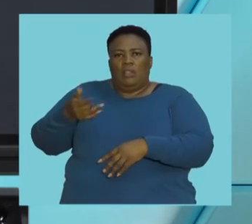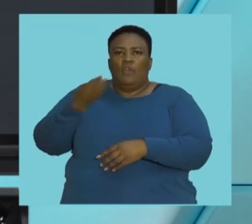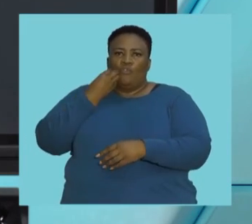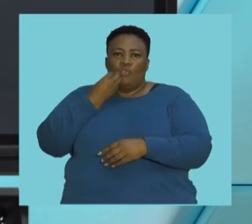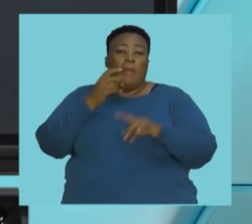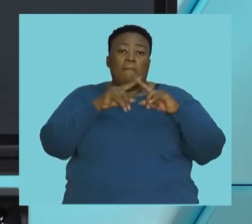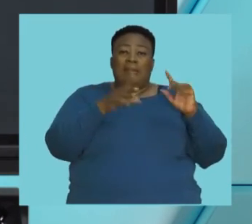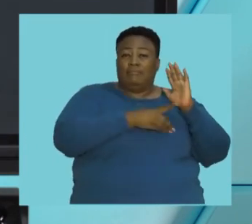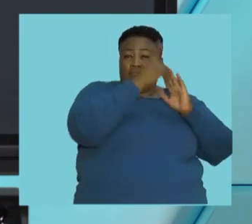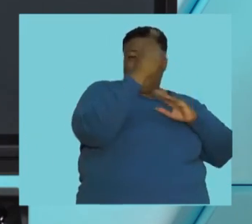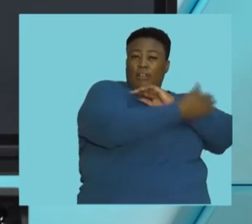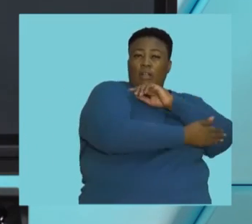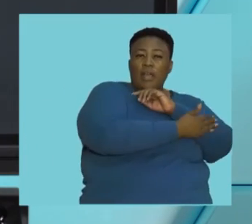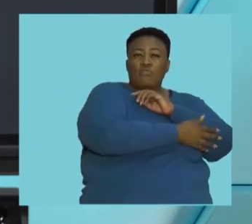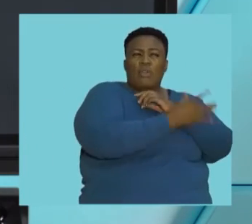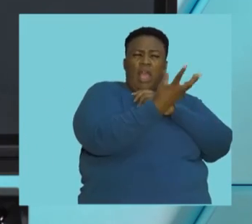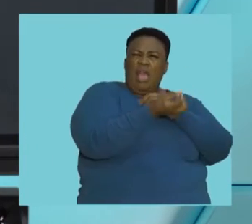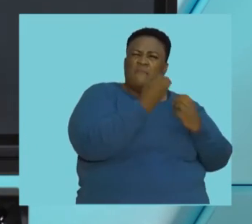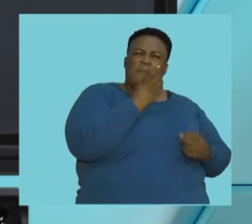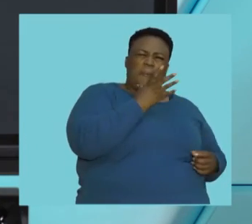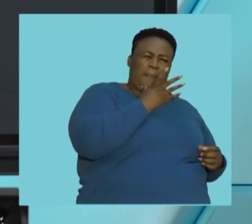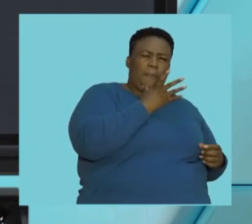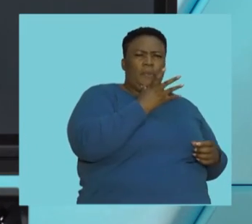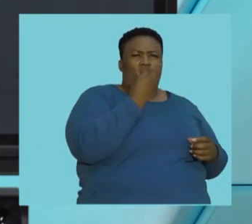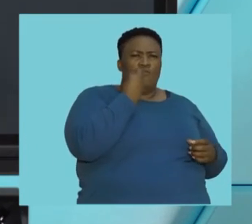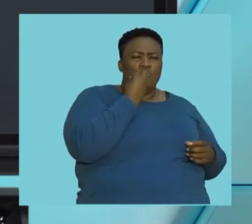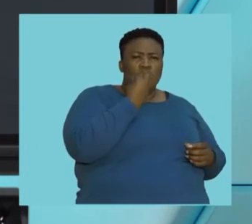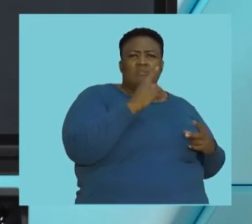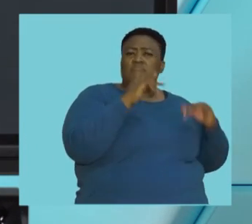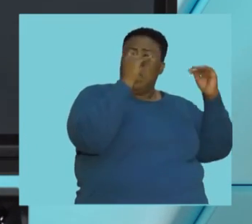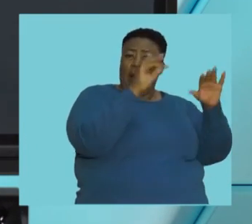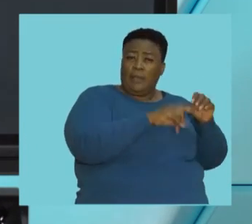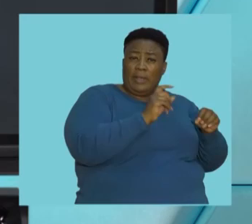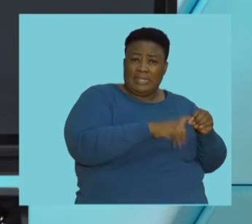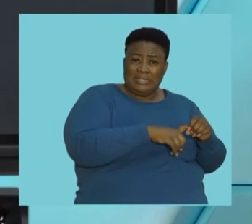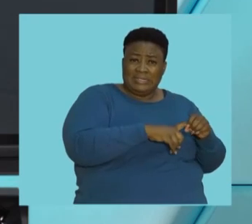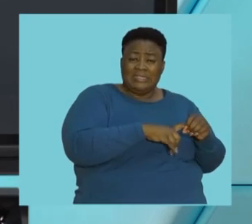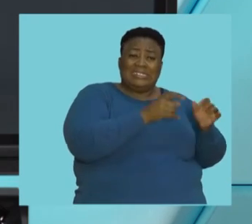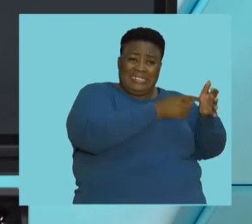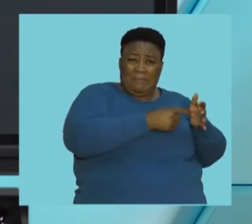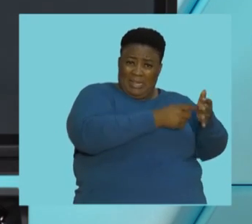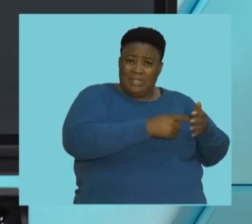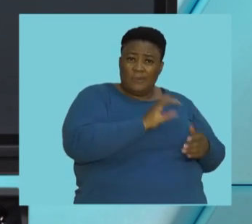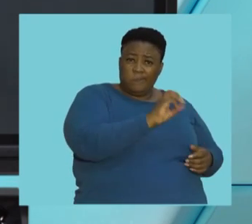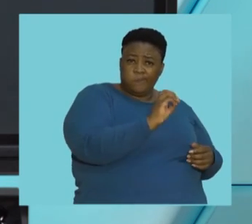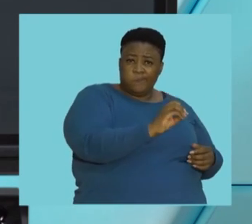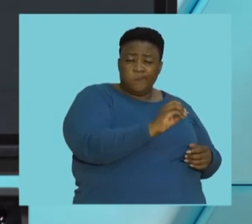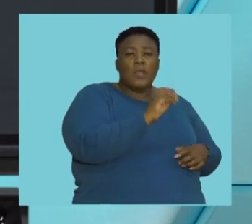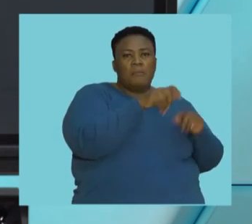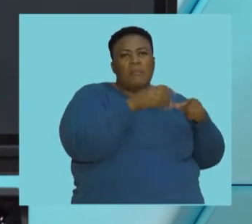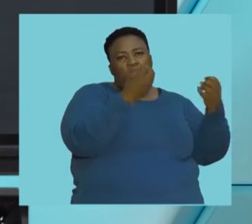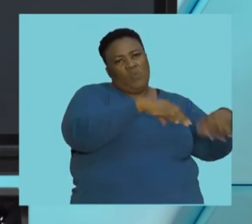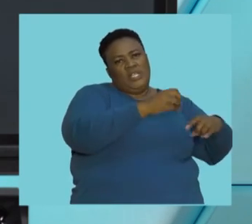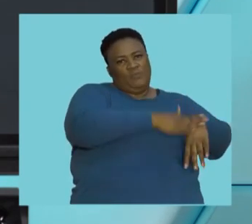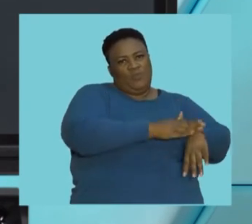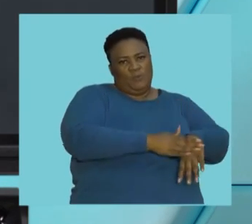less food. However, our developed countries where there's large volumes of food produced that are high quality and there's a